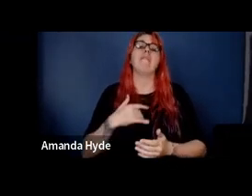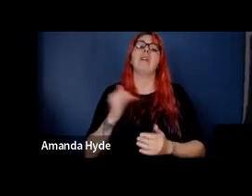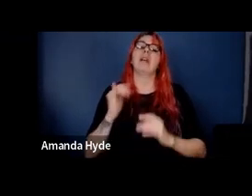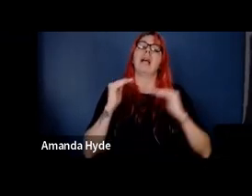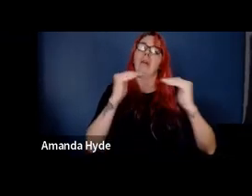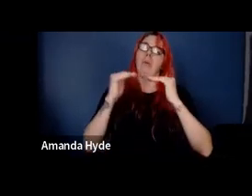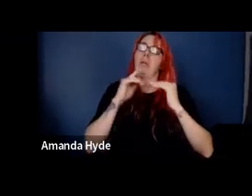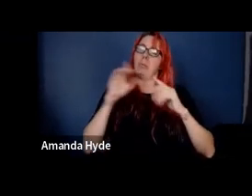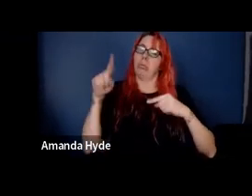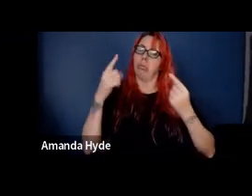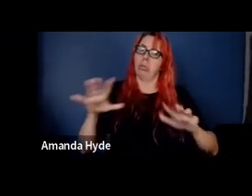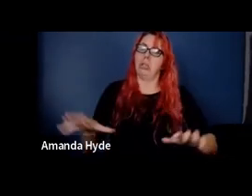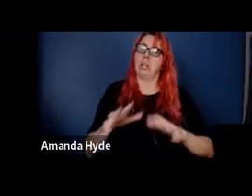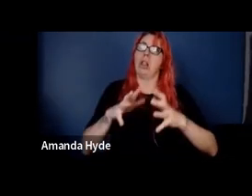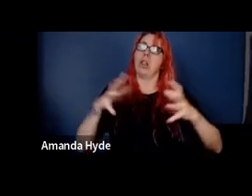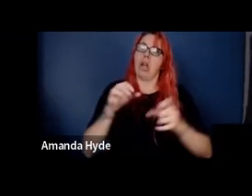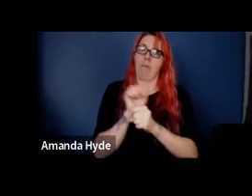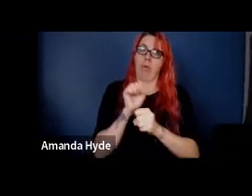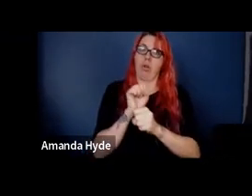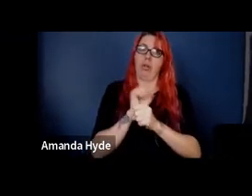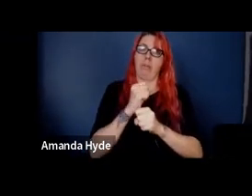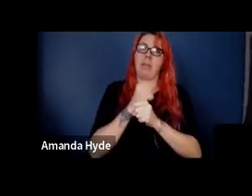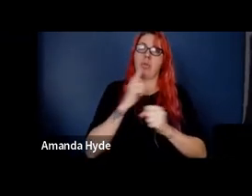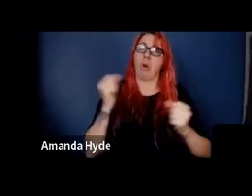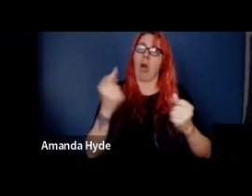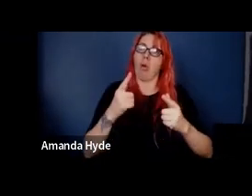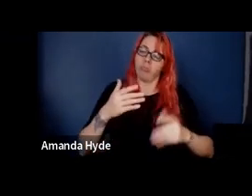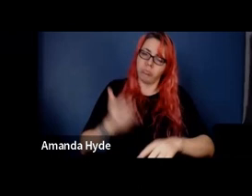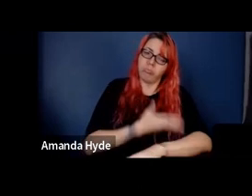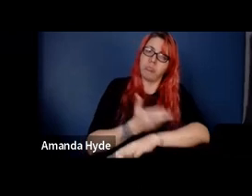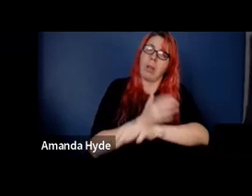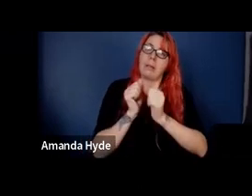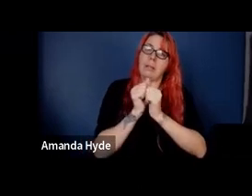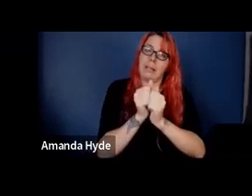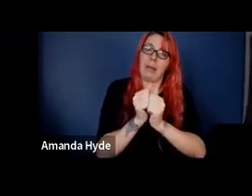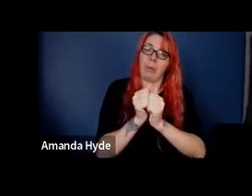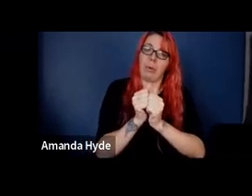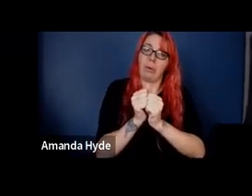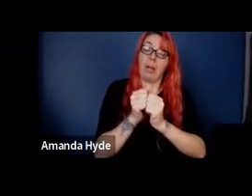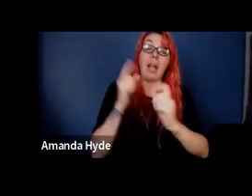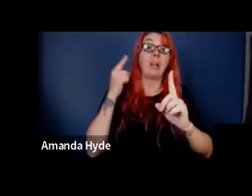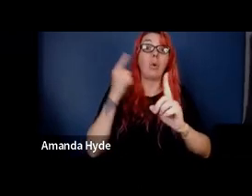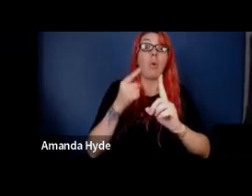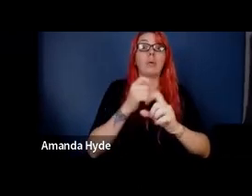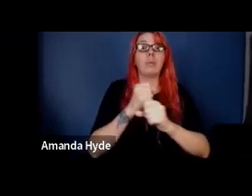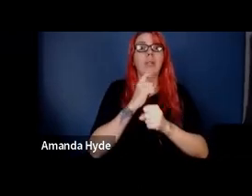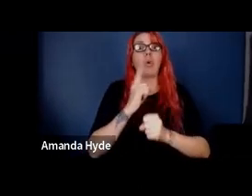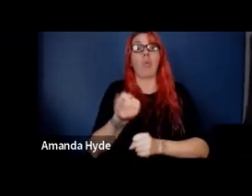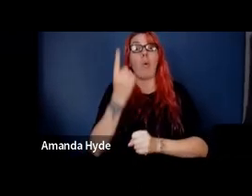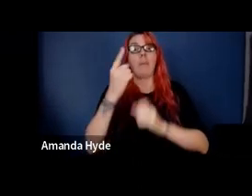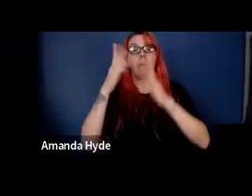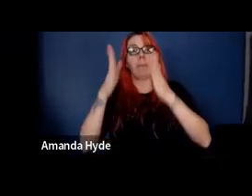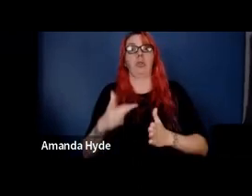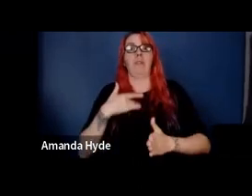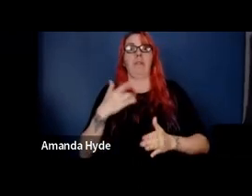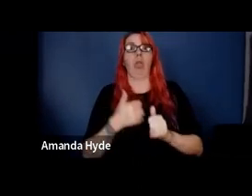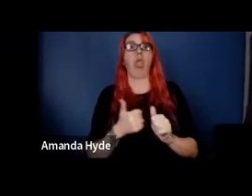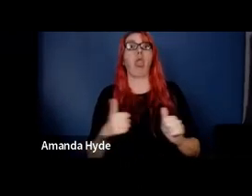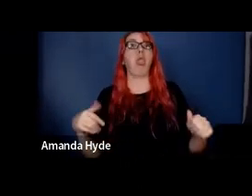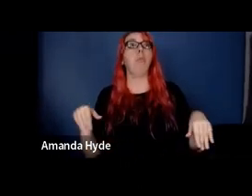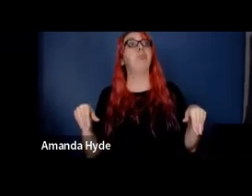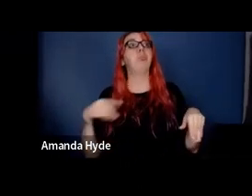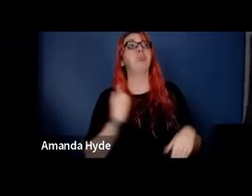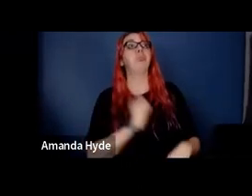you know, that they say, which is to not leave anybody behind, and to really recognize that people are always at different places in terms of our experience with these issues. Some are